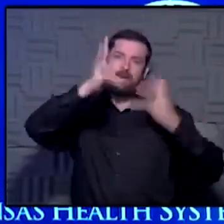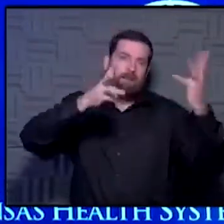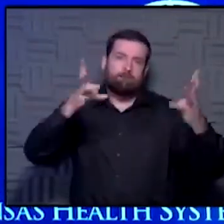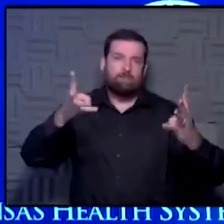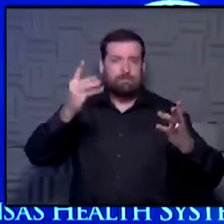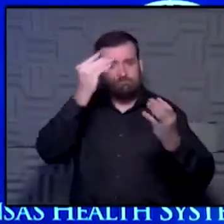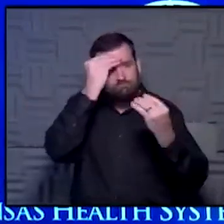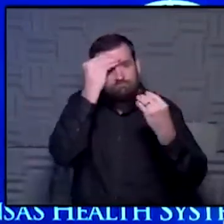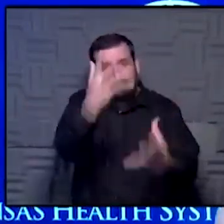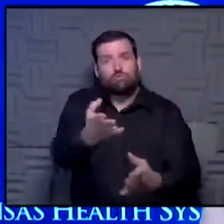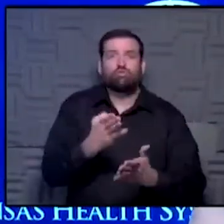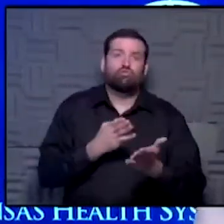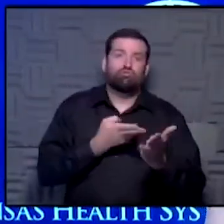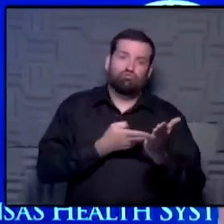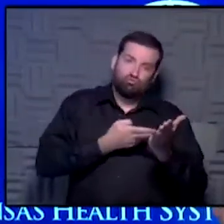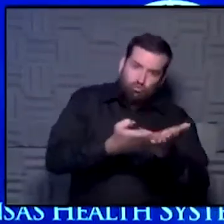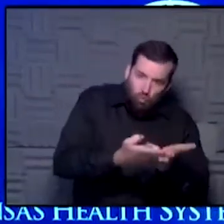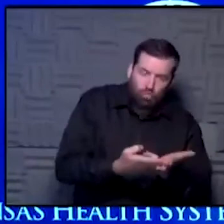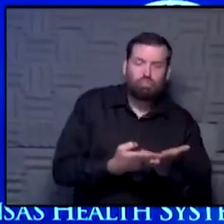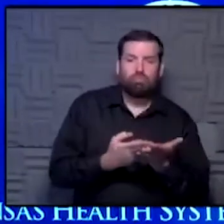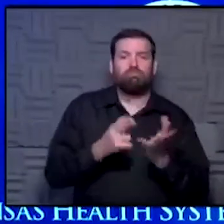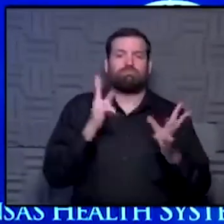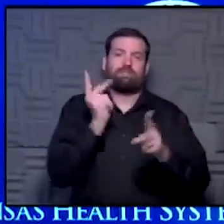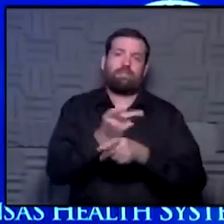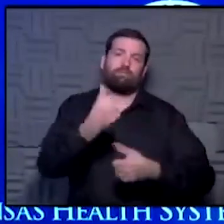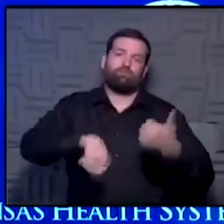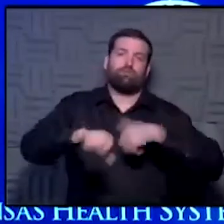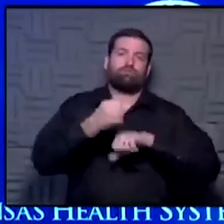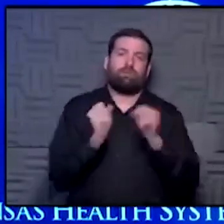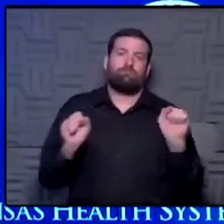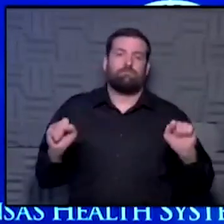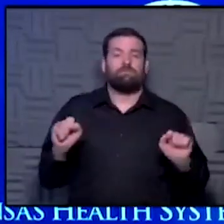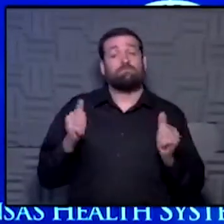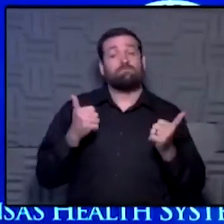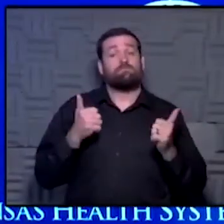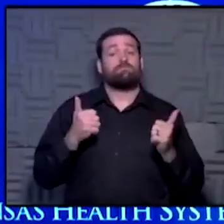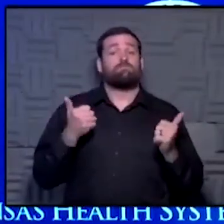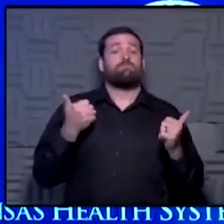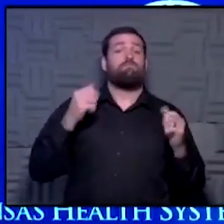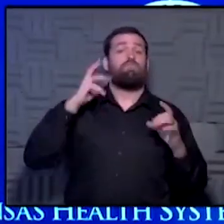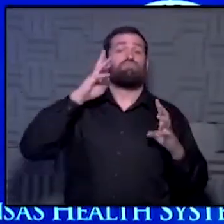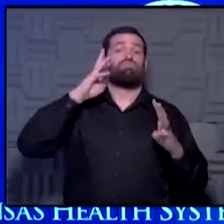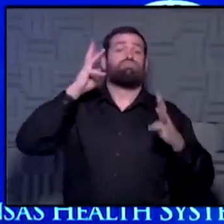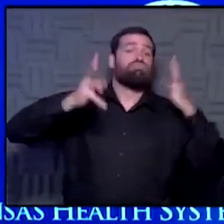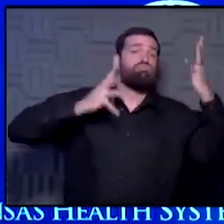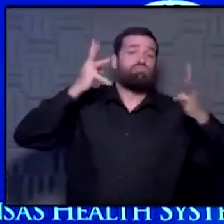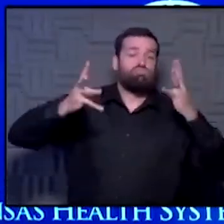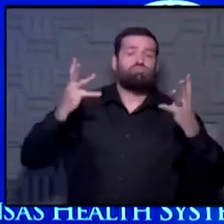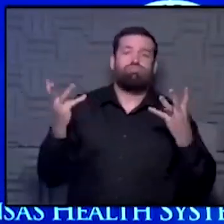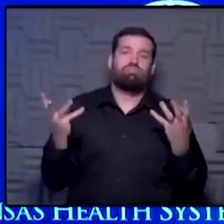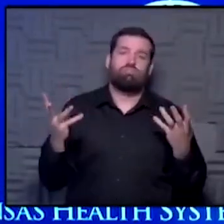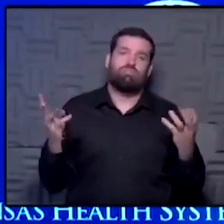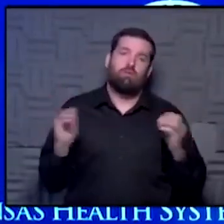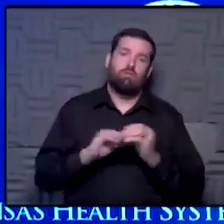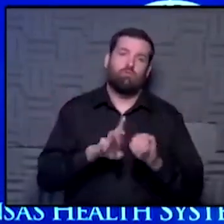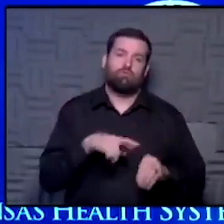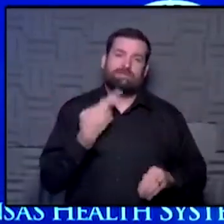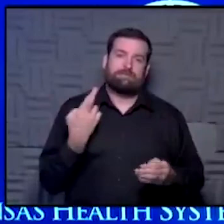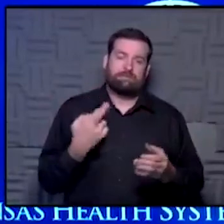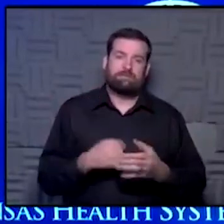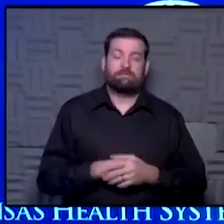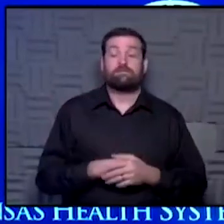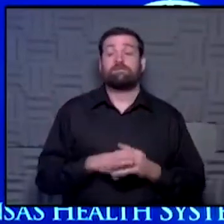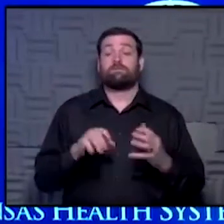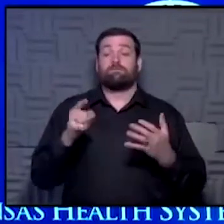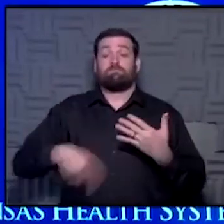just tell the truth, and that way we can keep each other safe. It's when we start making it up that we bring in a whole bunch more risk. Hey,